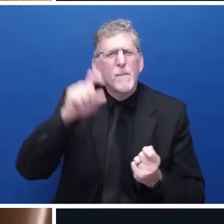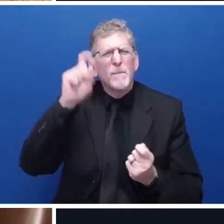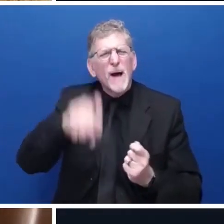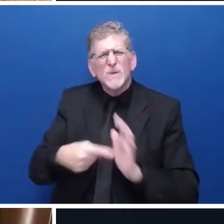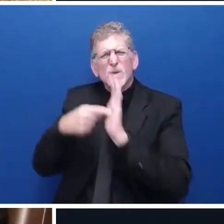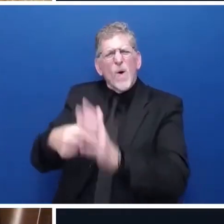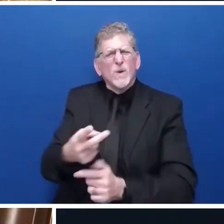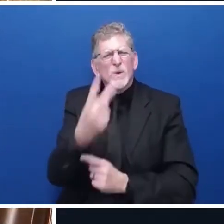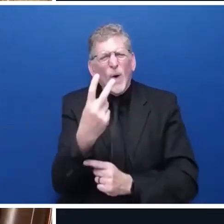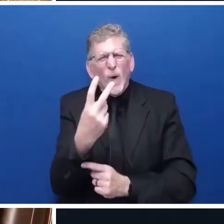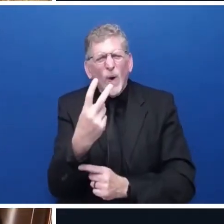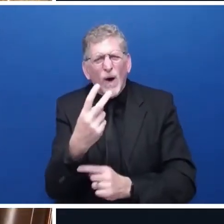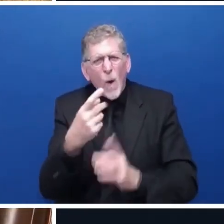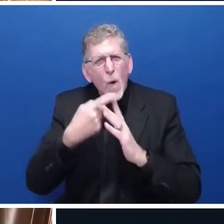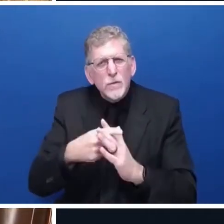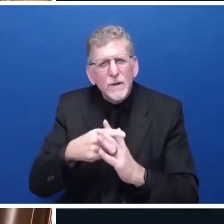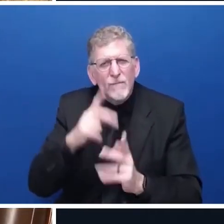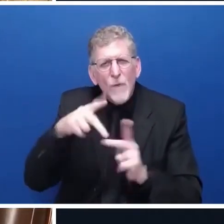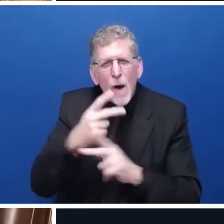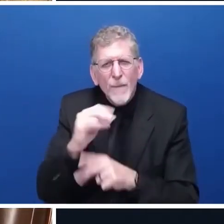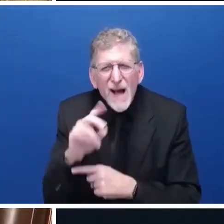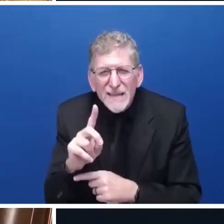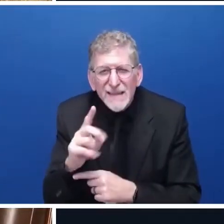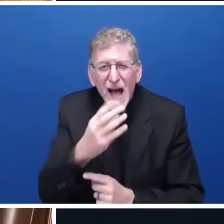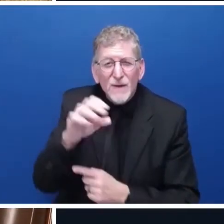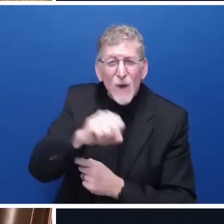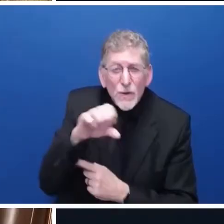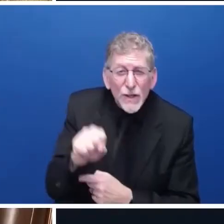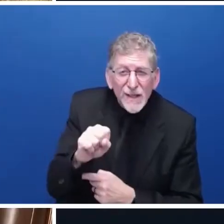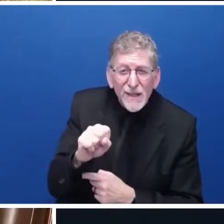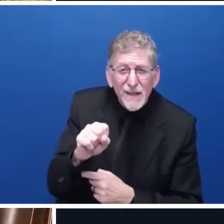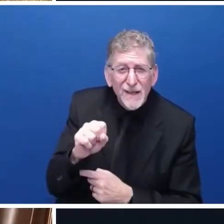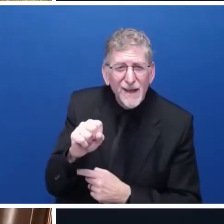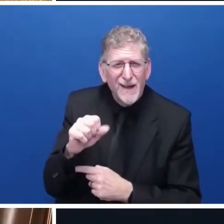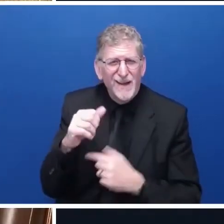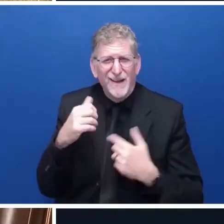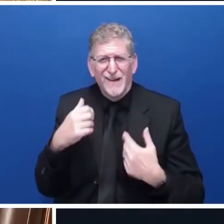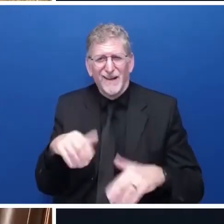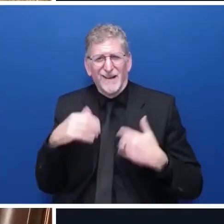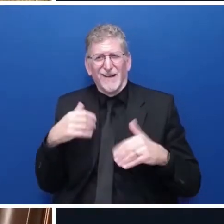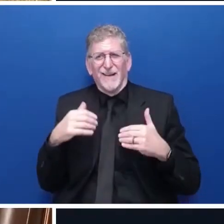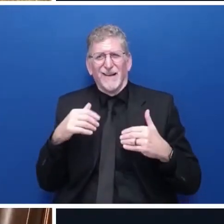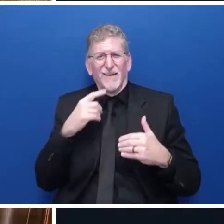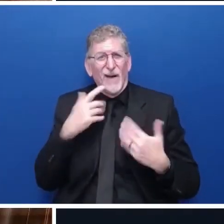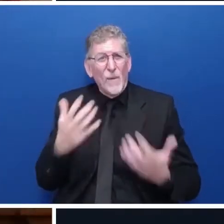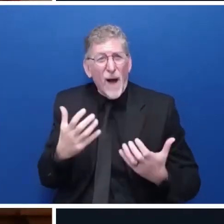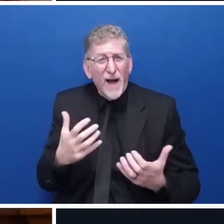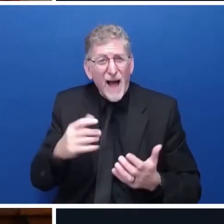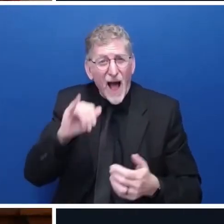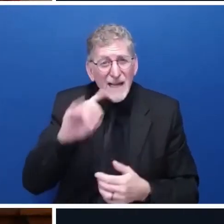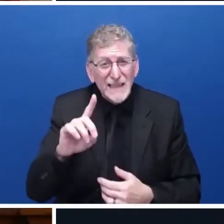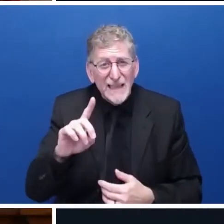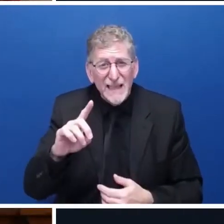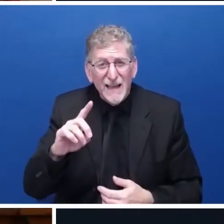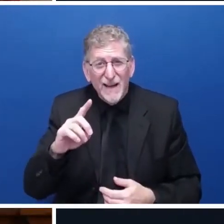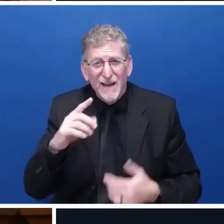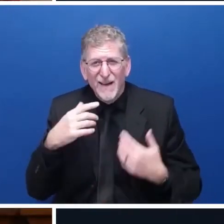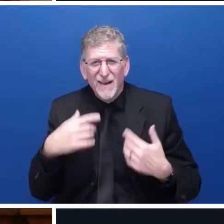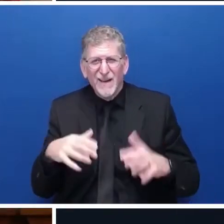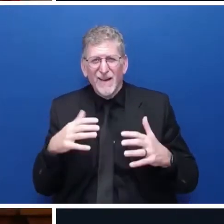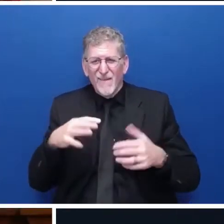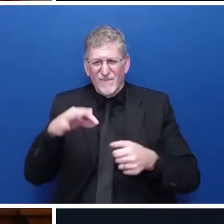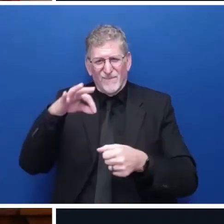Yet they don't want identification for the greatest privilege of them all, voting in America. No, it's no good. No